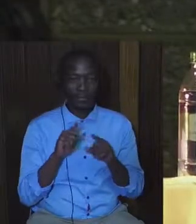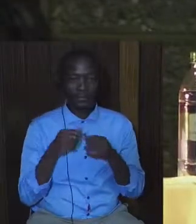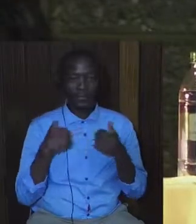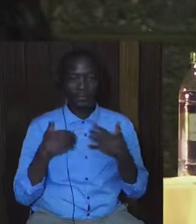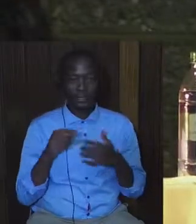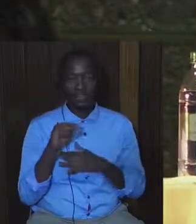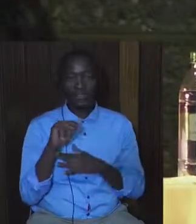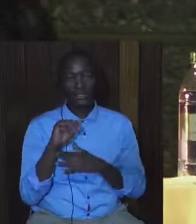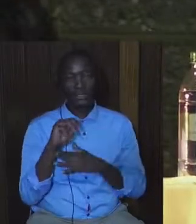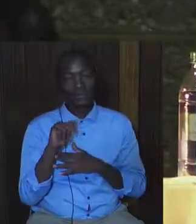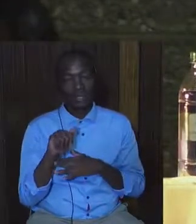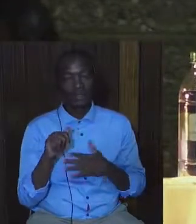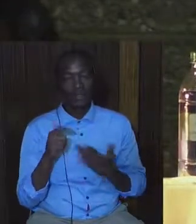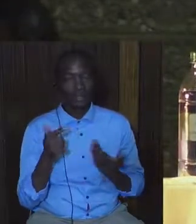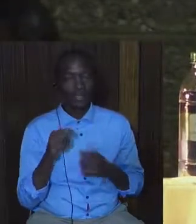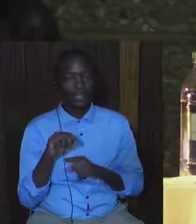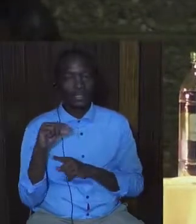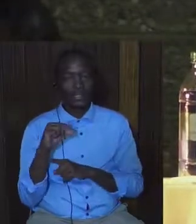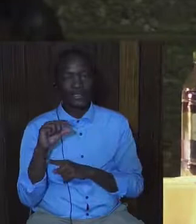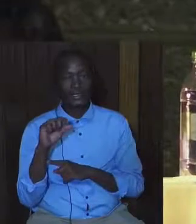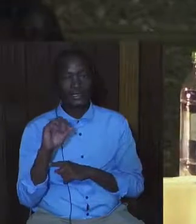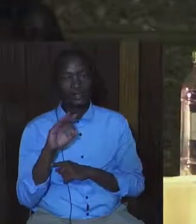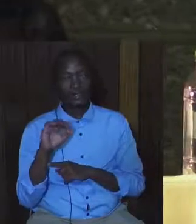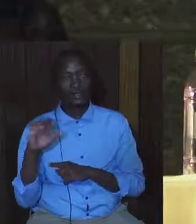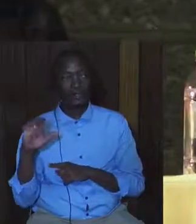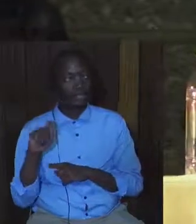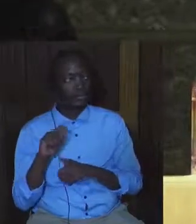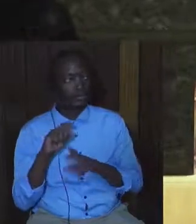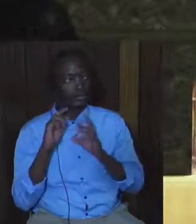GMA, and then the CEO of GFleet will respond.